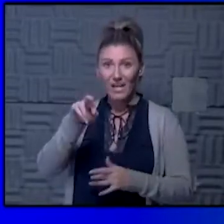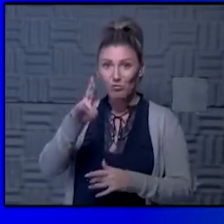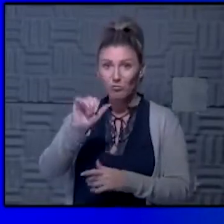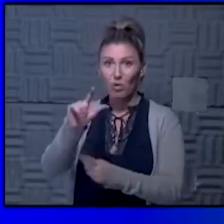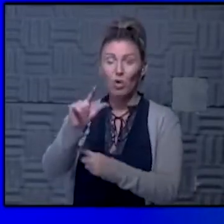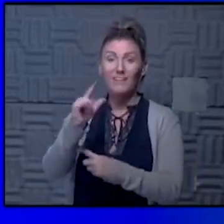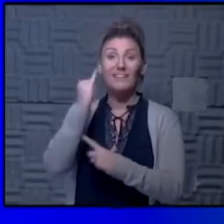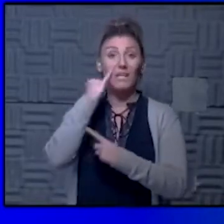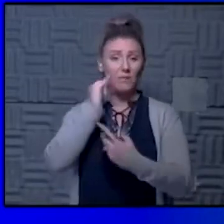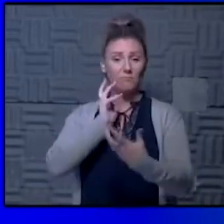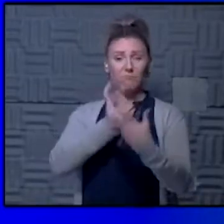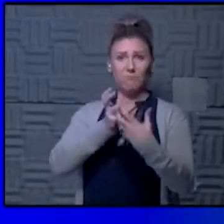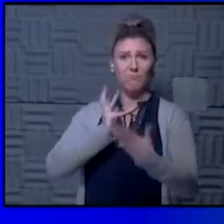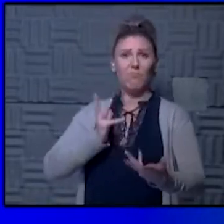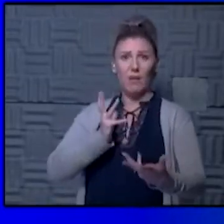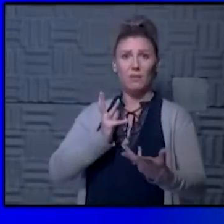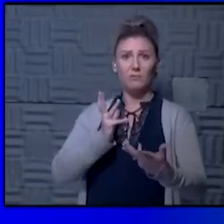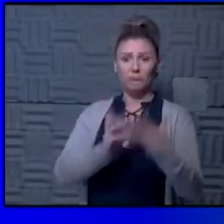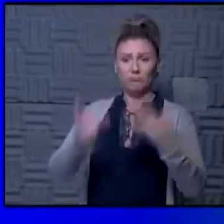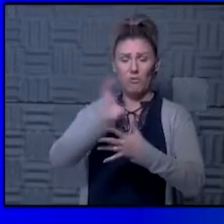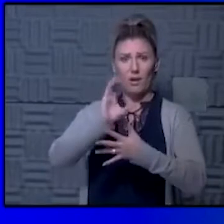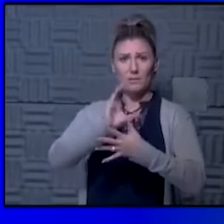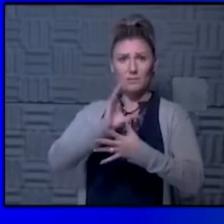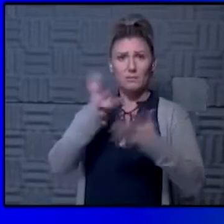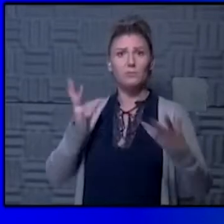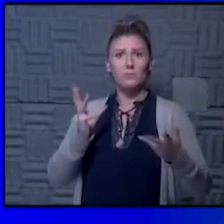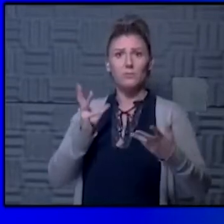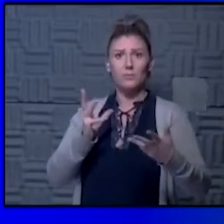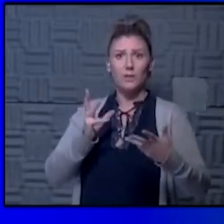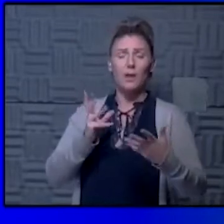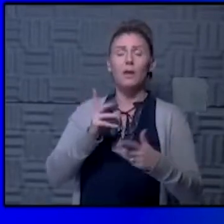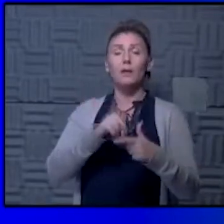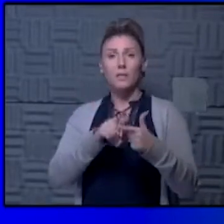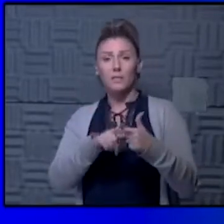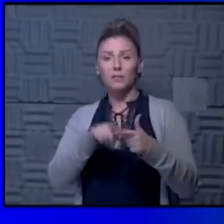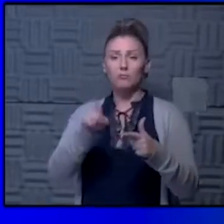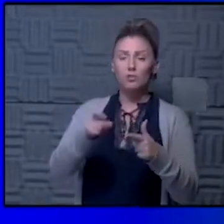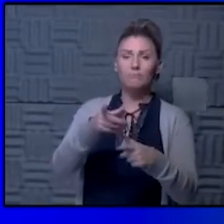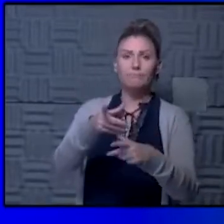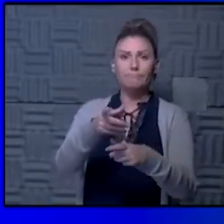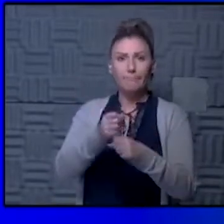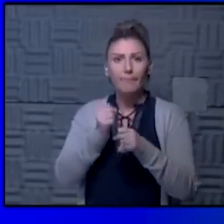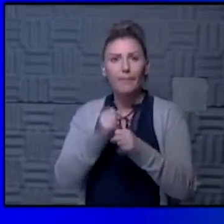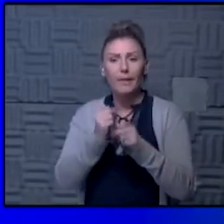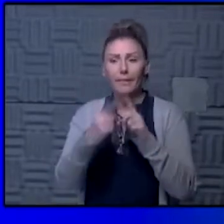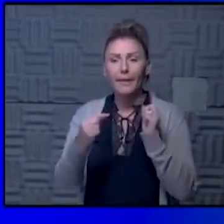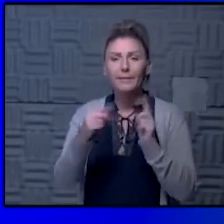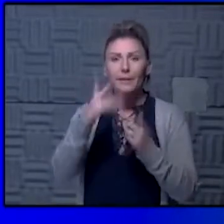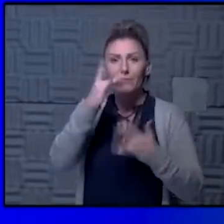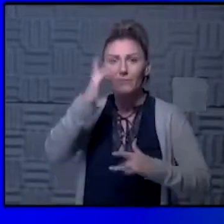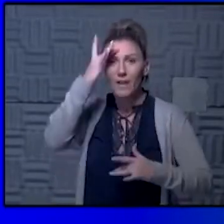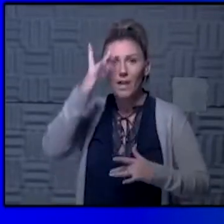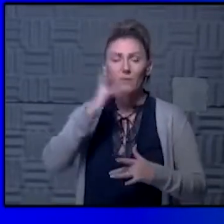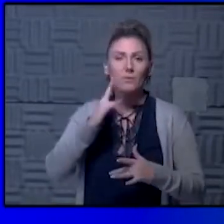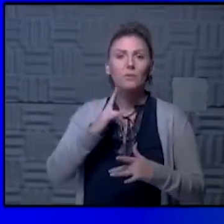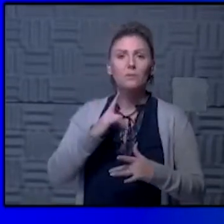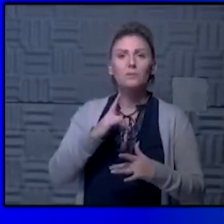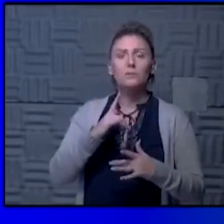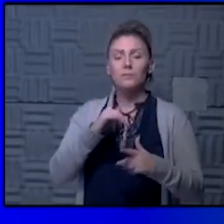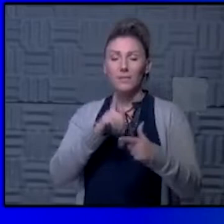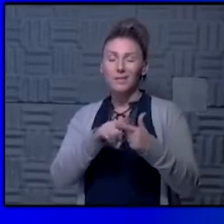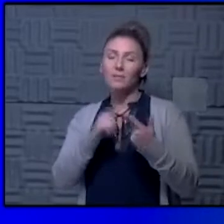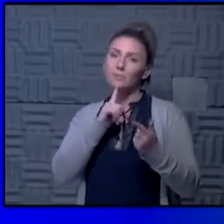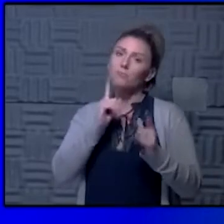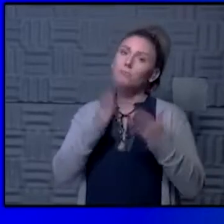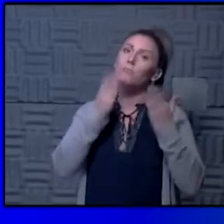that criteria, if it's early enough in disease, you should get the antiviral. Again, if you meet the criteria. Certainly it's recommended for anybody